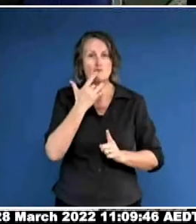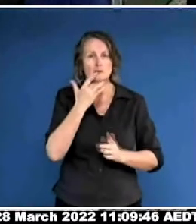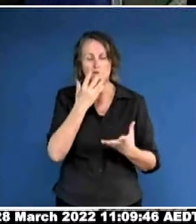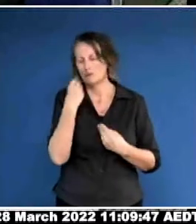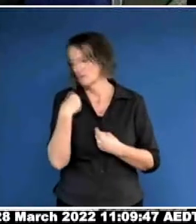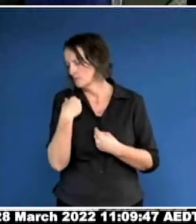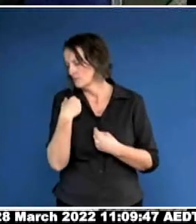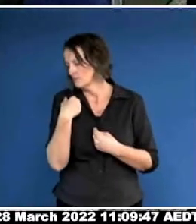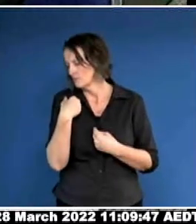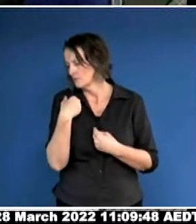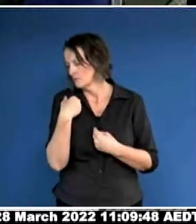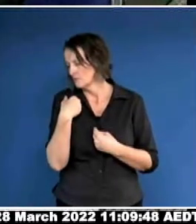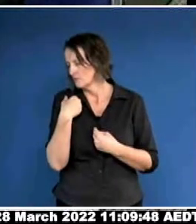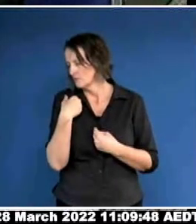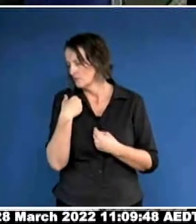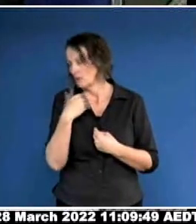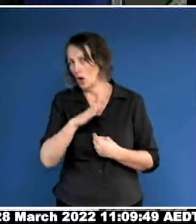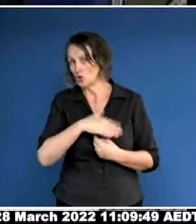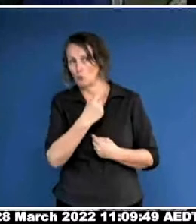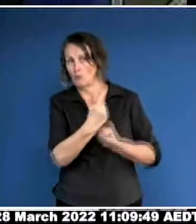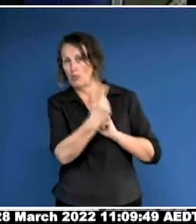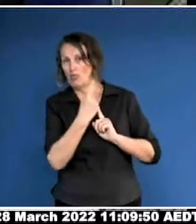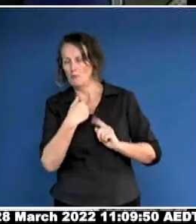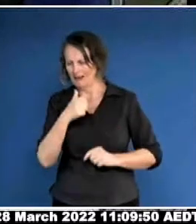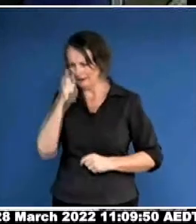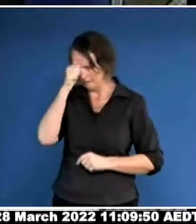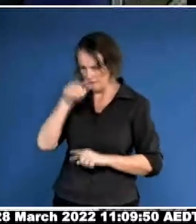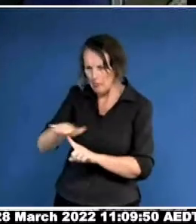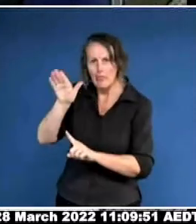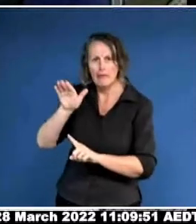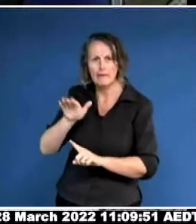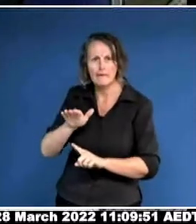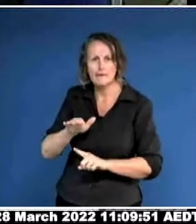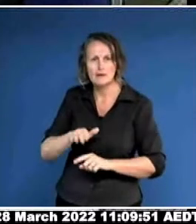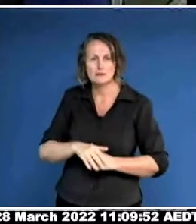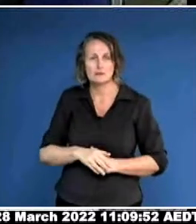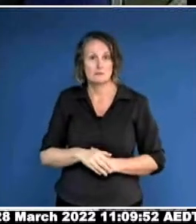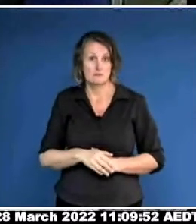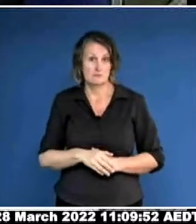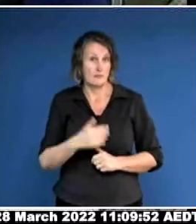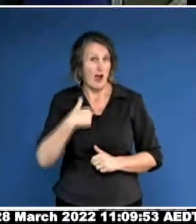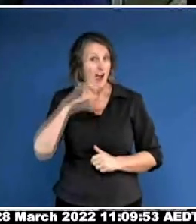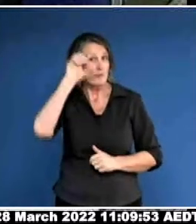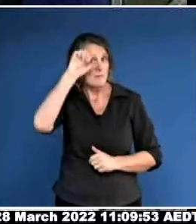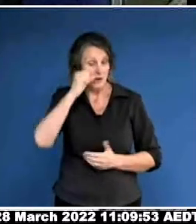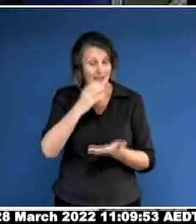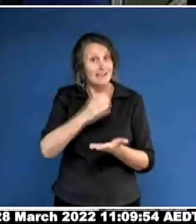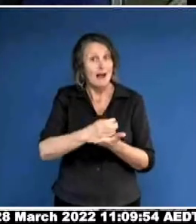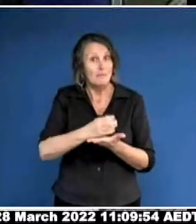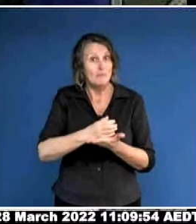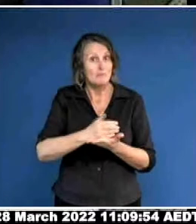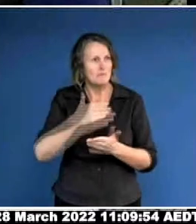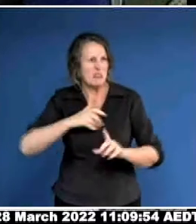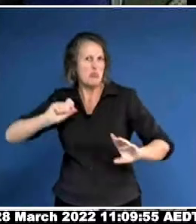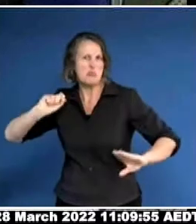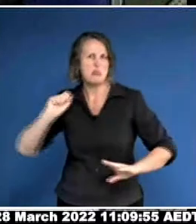but he soon knew what I was doing. One time I threw a mug at his head, but I missed.